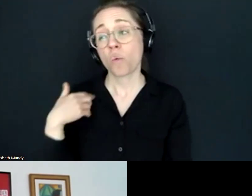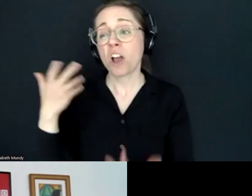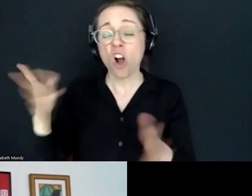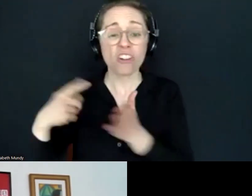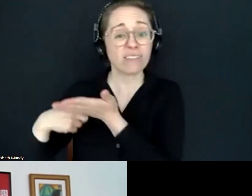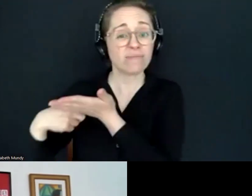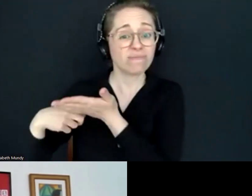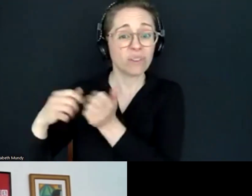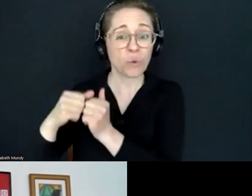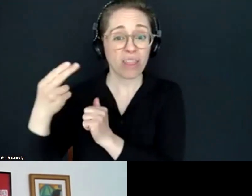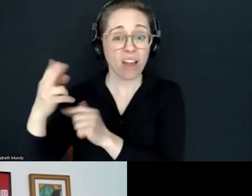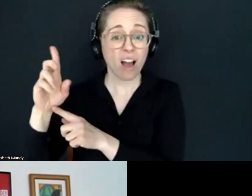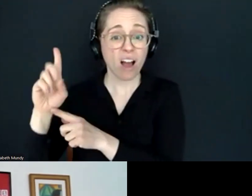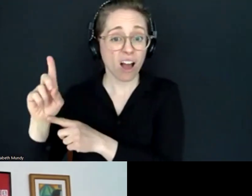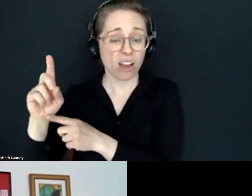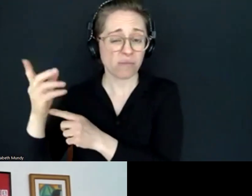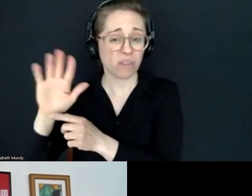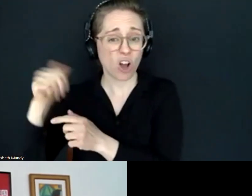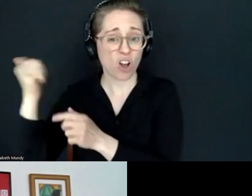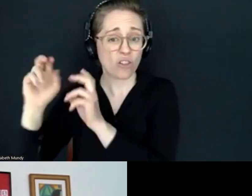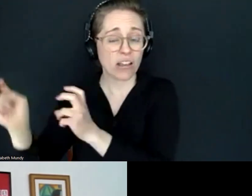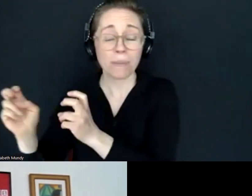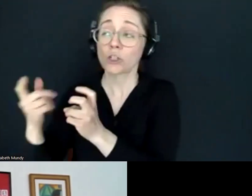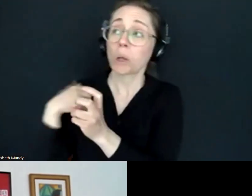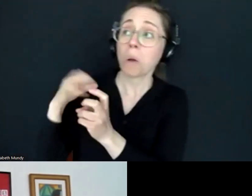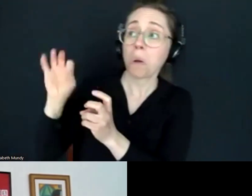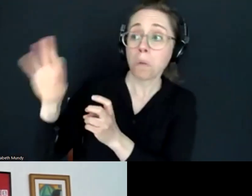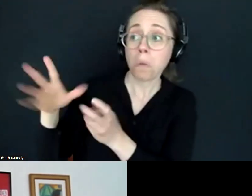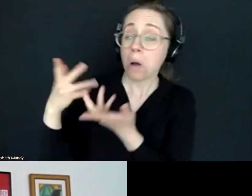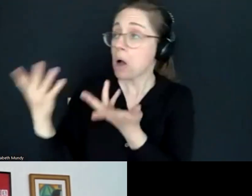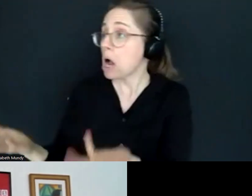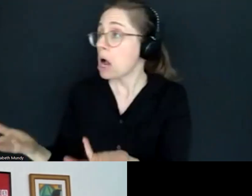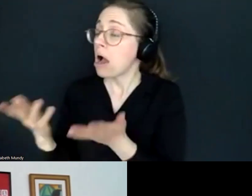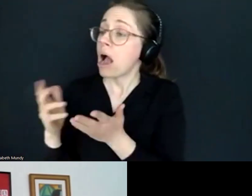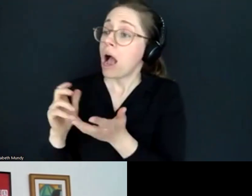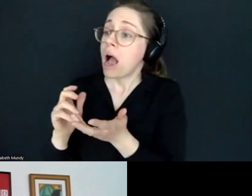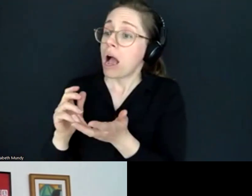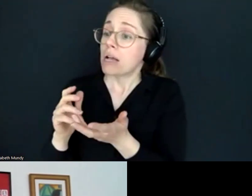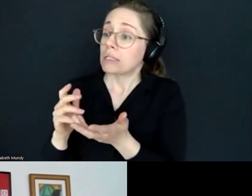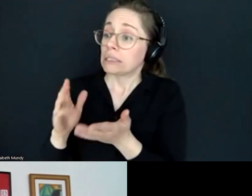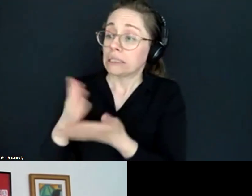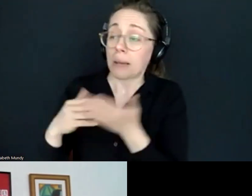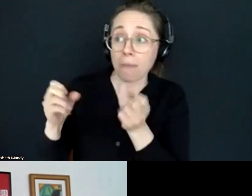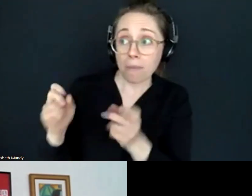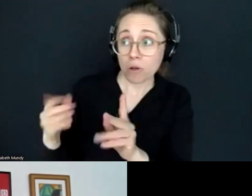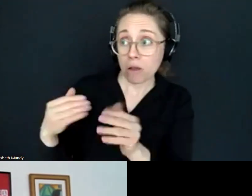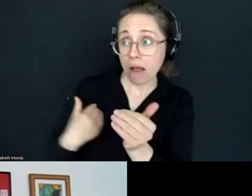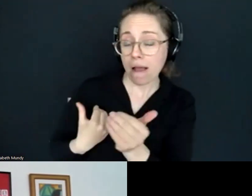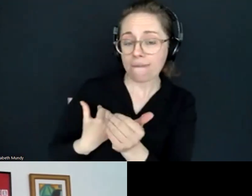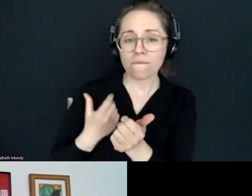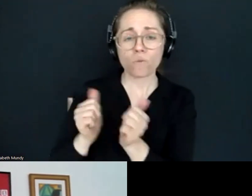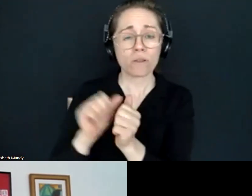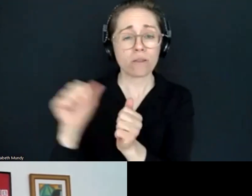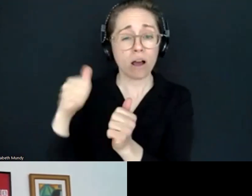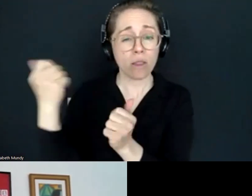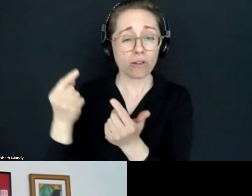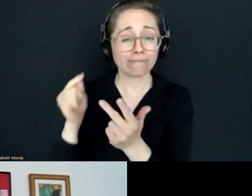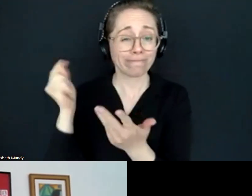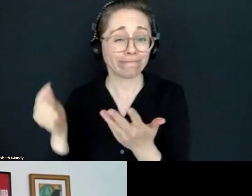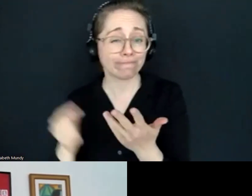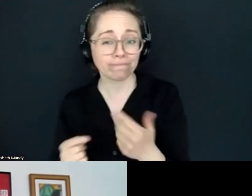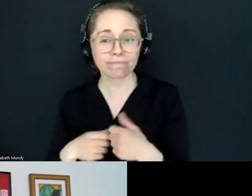there opportunities on this given some of our work around housing and health? And I think, we would welcome some of your thoughts, to be honest with